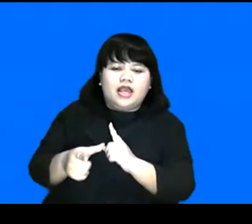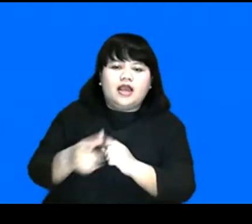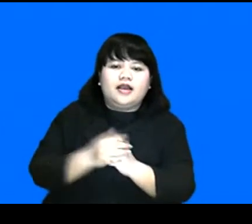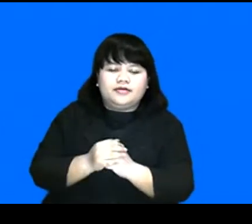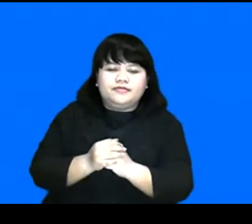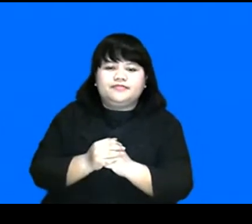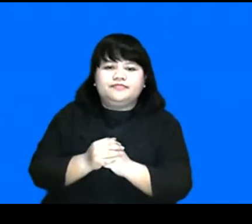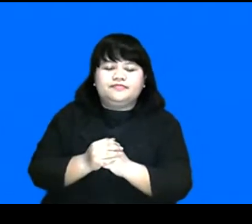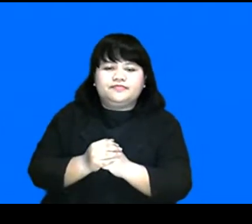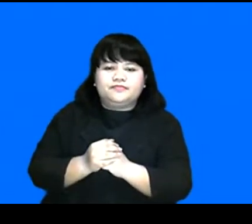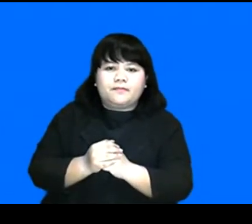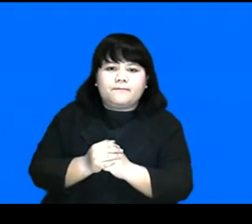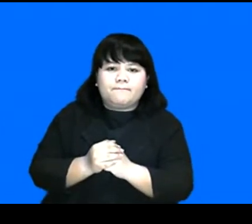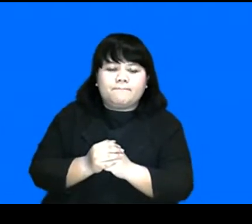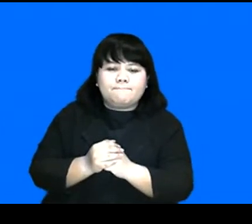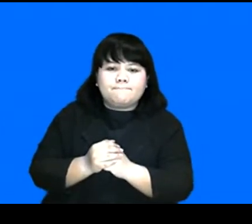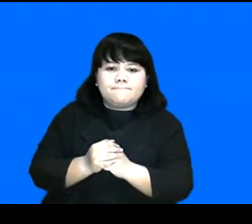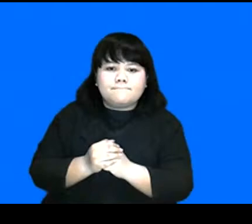floor is yours.